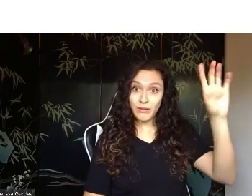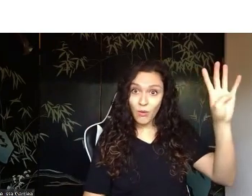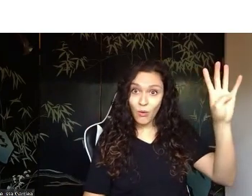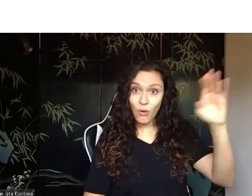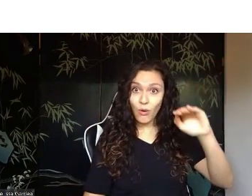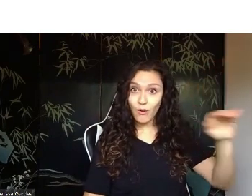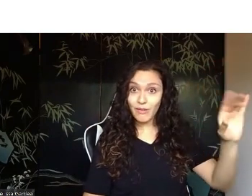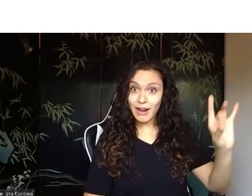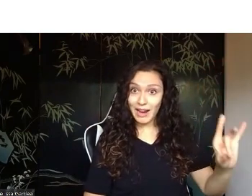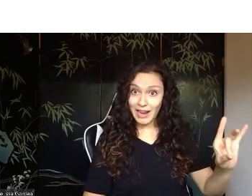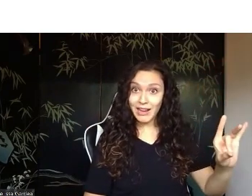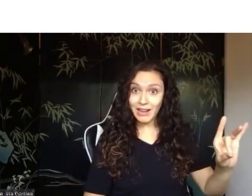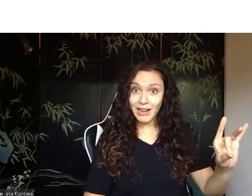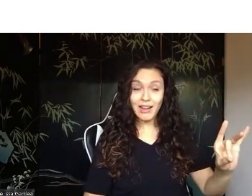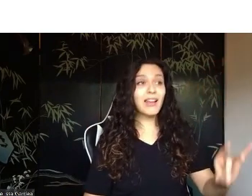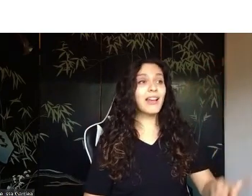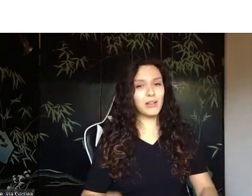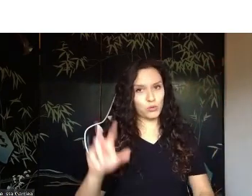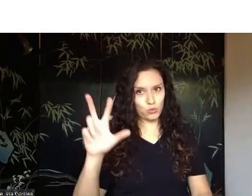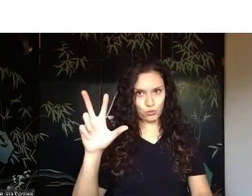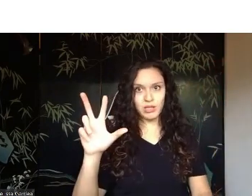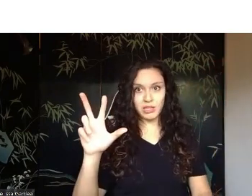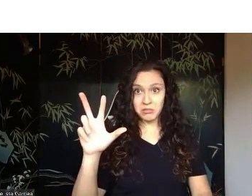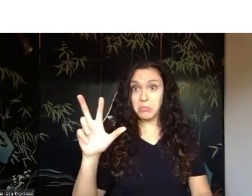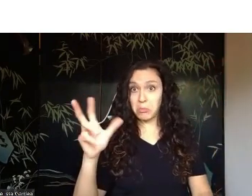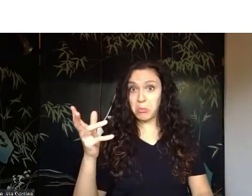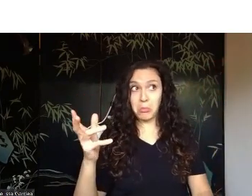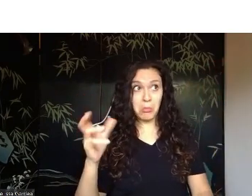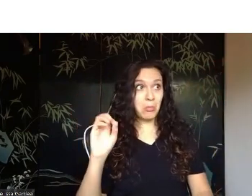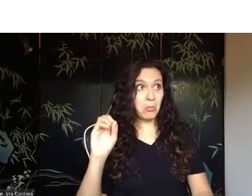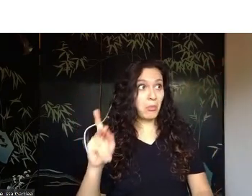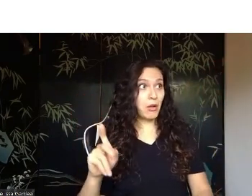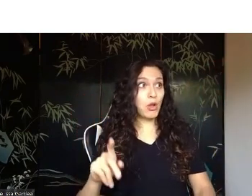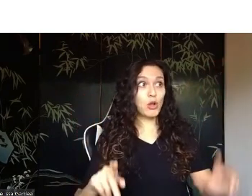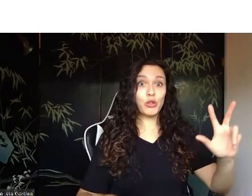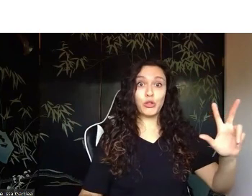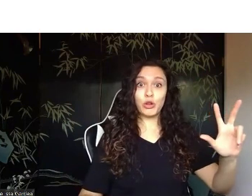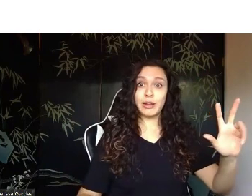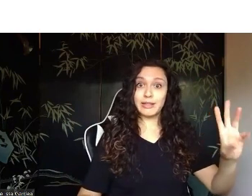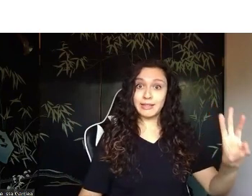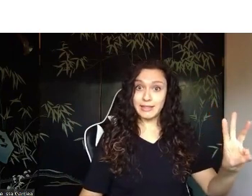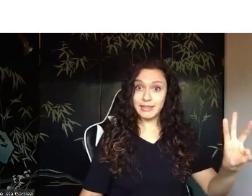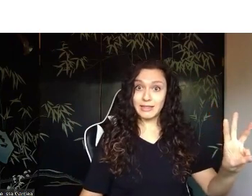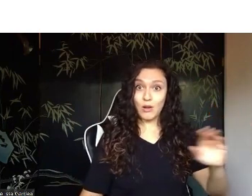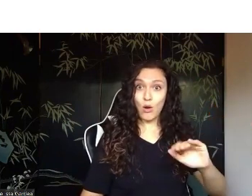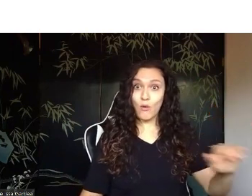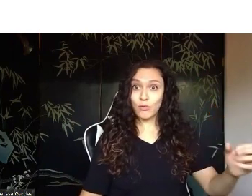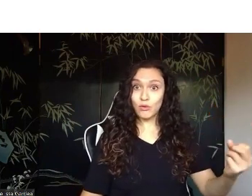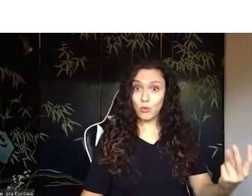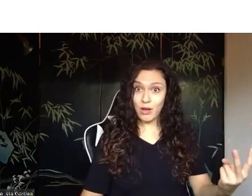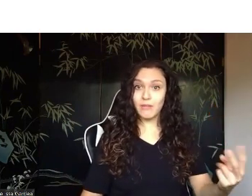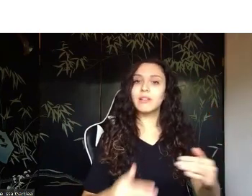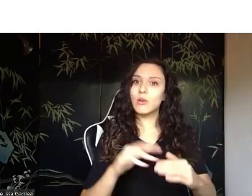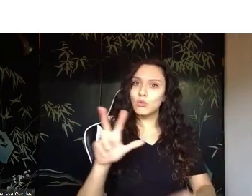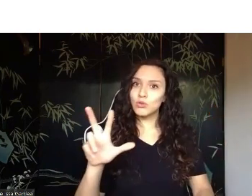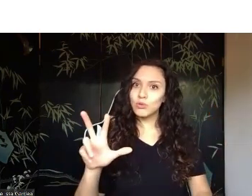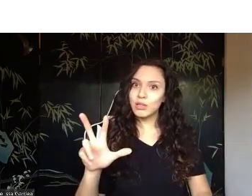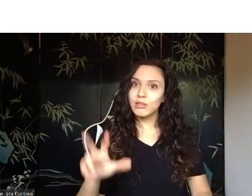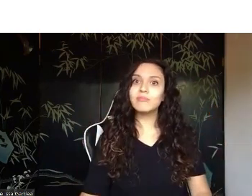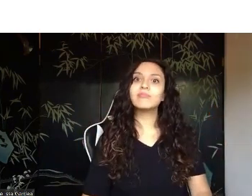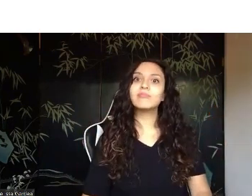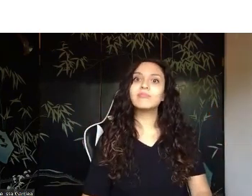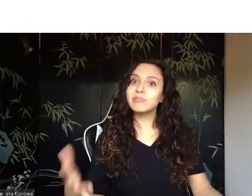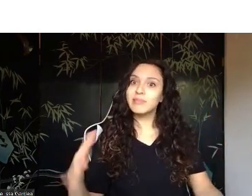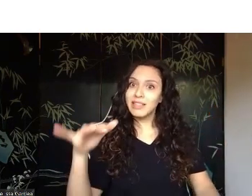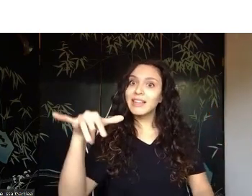3. Good. 24 over 8. That equals 3. Okay.